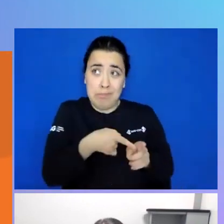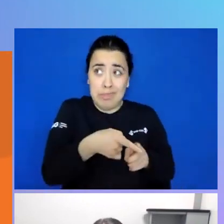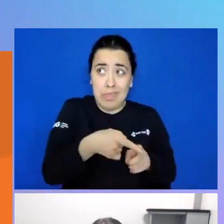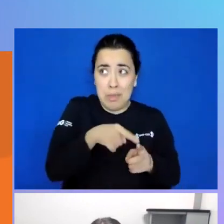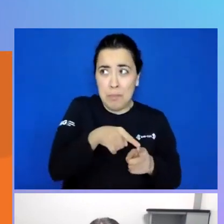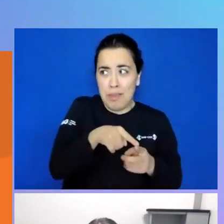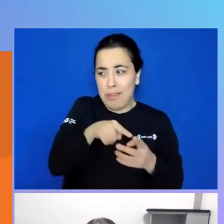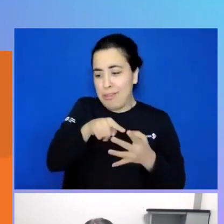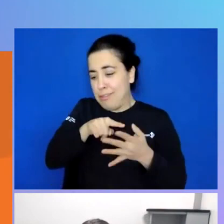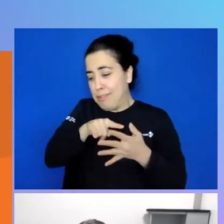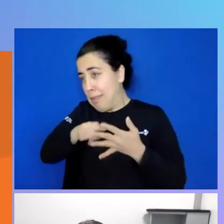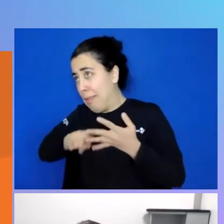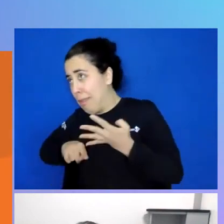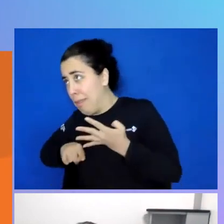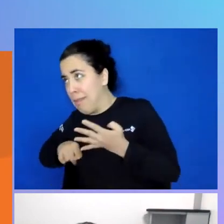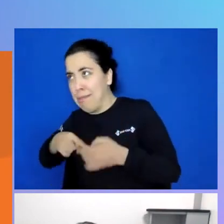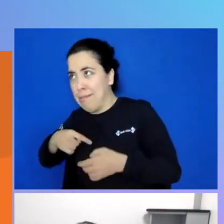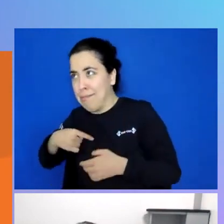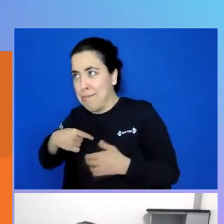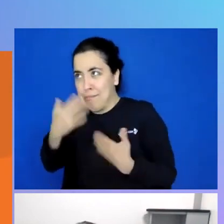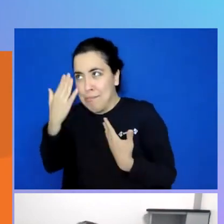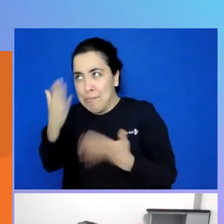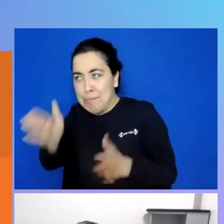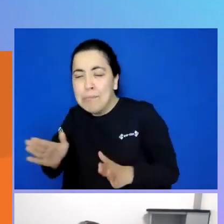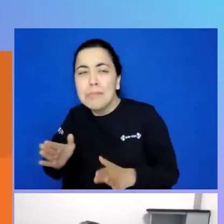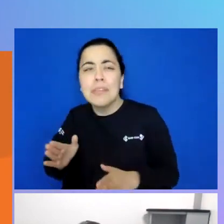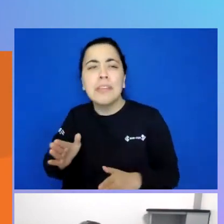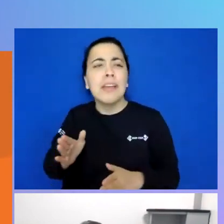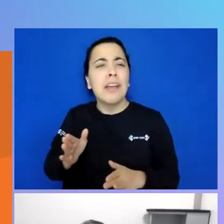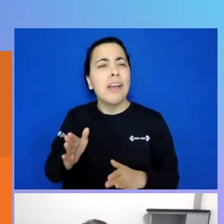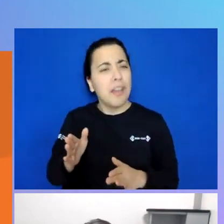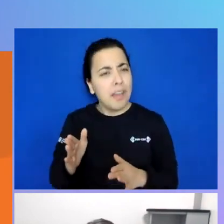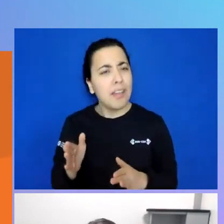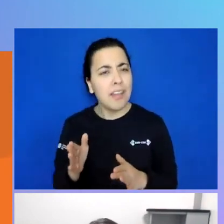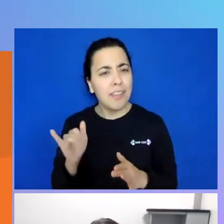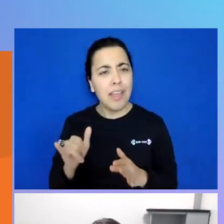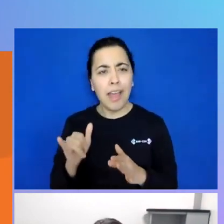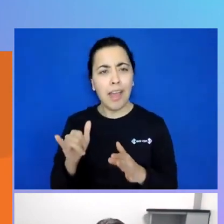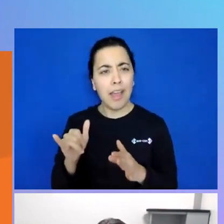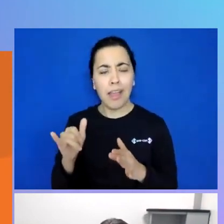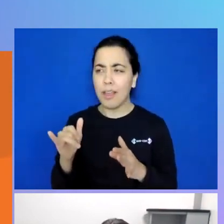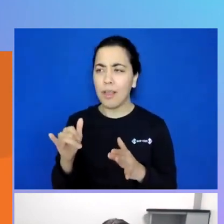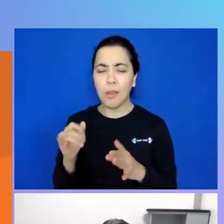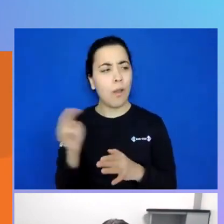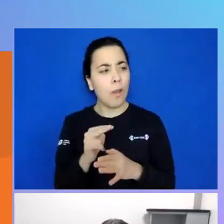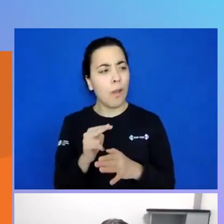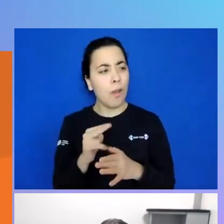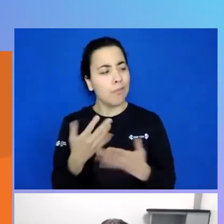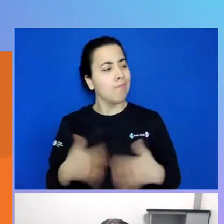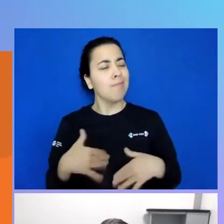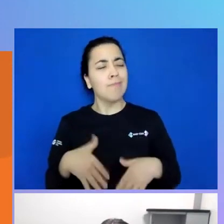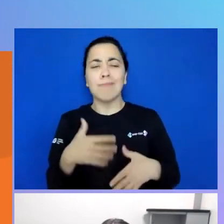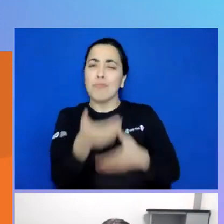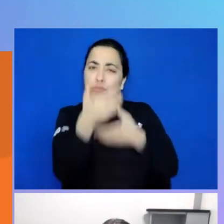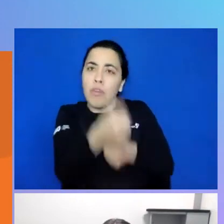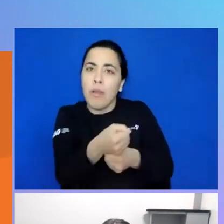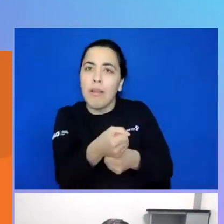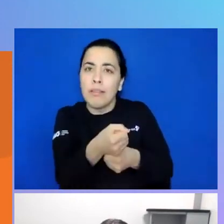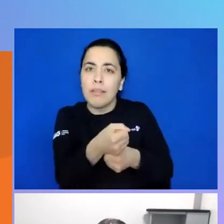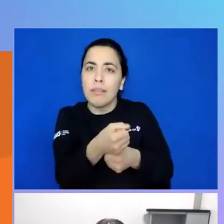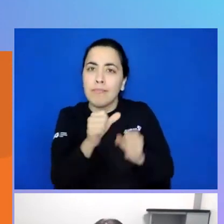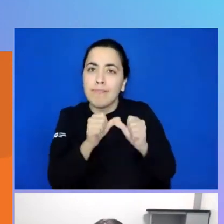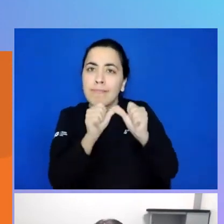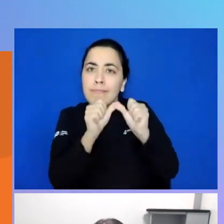not on other things over here, I think that goes a really long way towards establishing trust. And I think it also goes a long